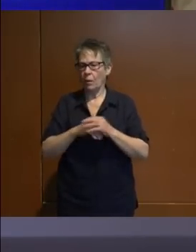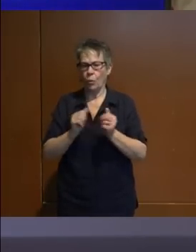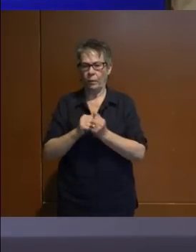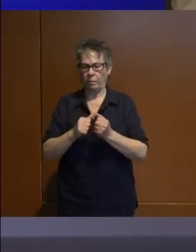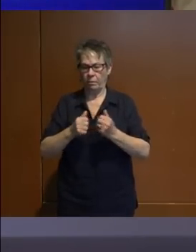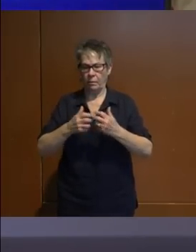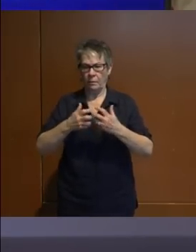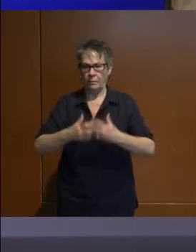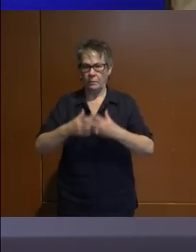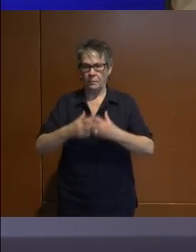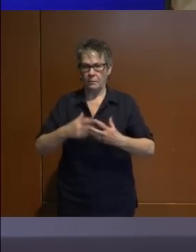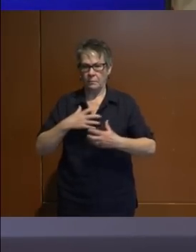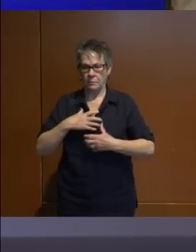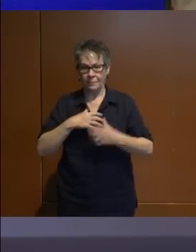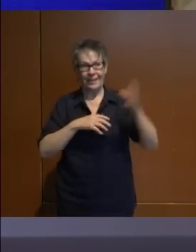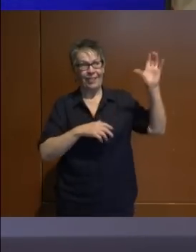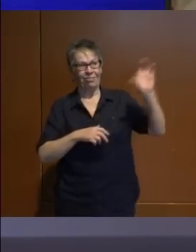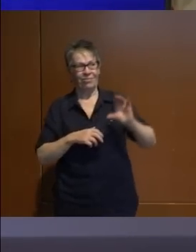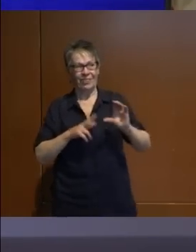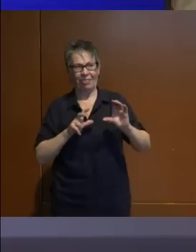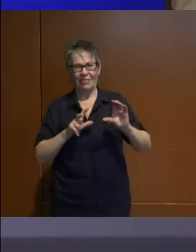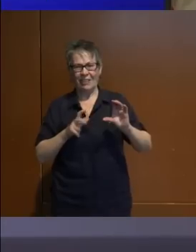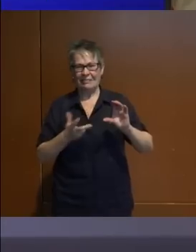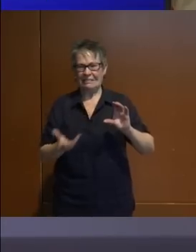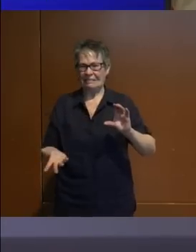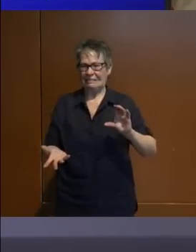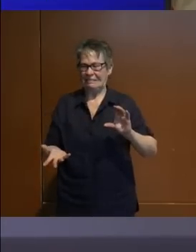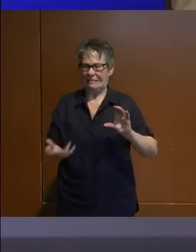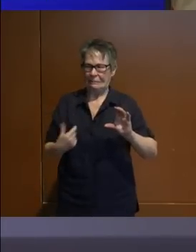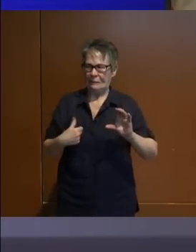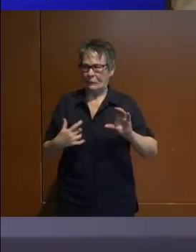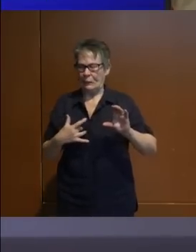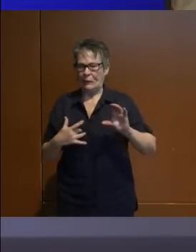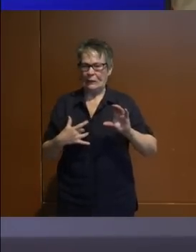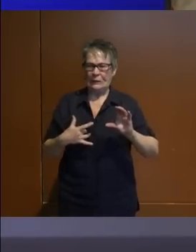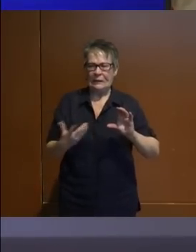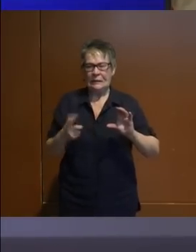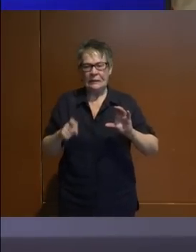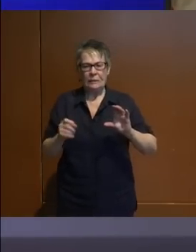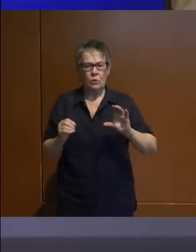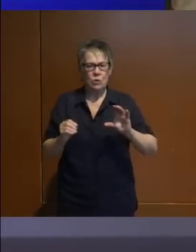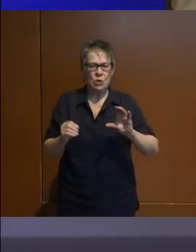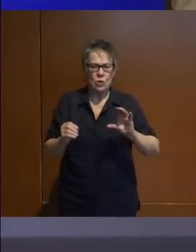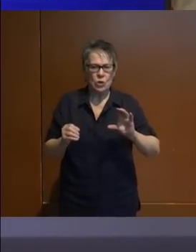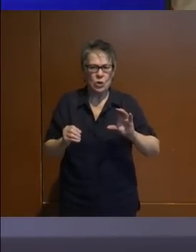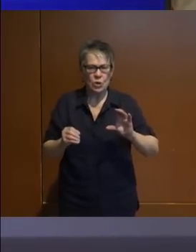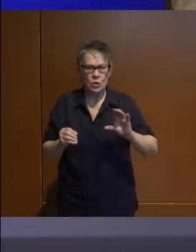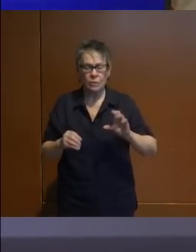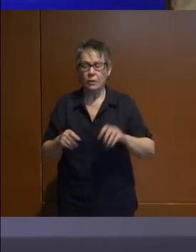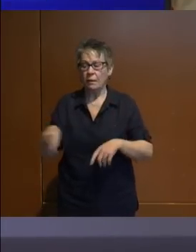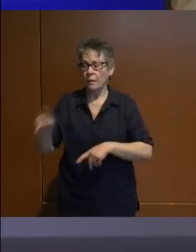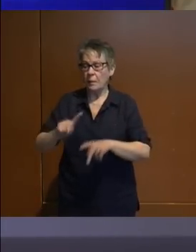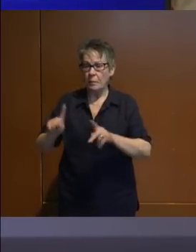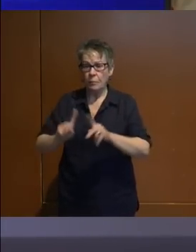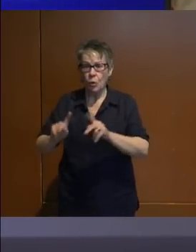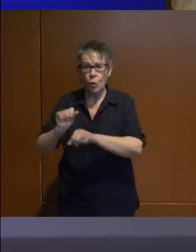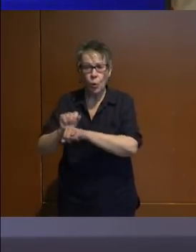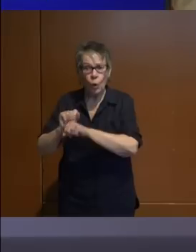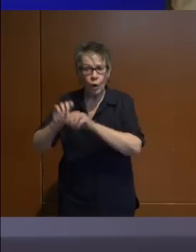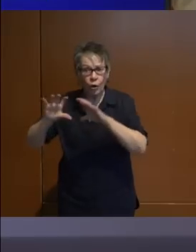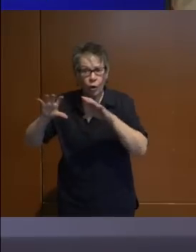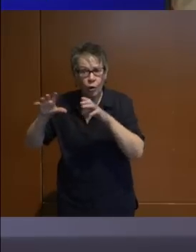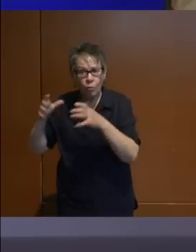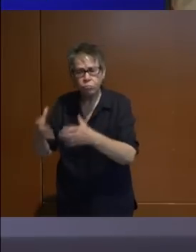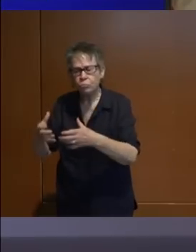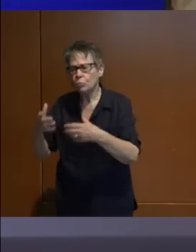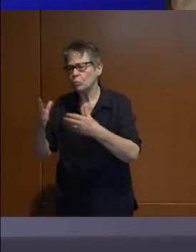time because we got another 300. Our workforce is heroic. I spoke with Debbie White of HPAE. We